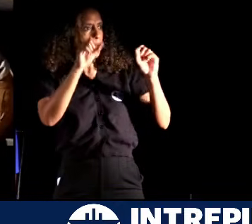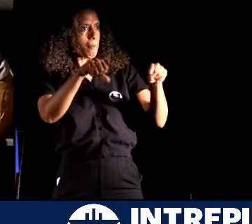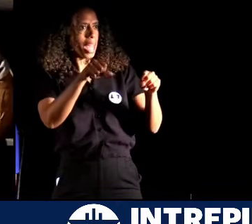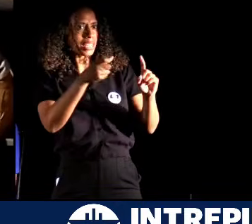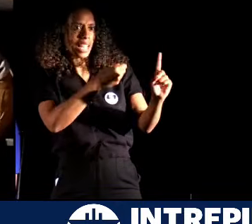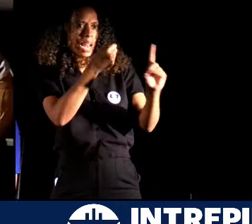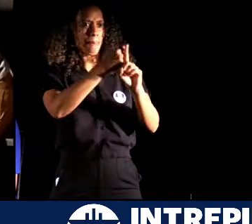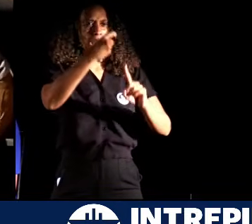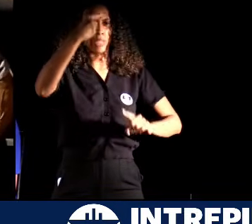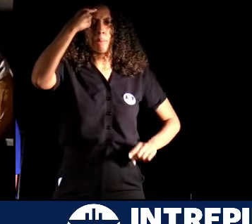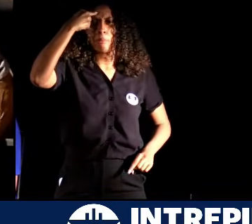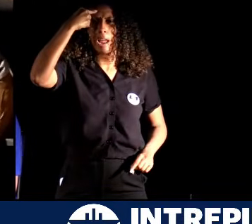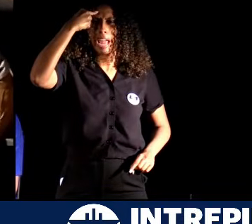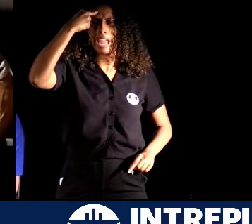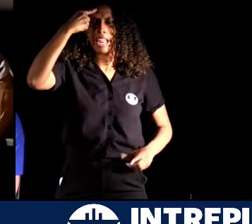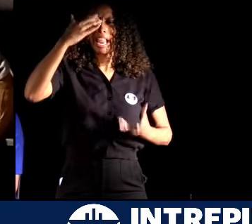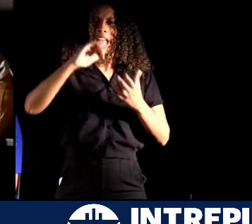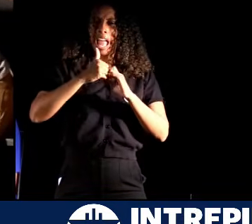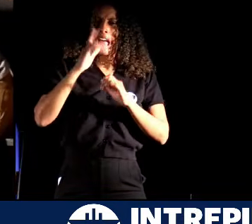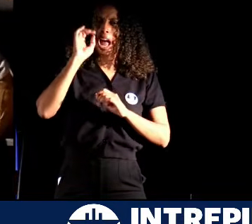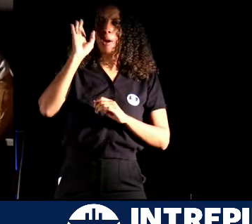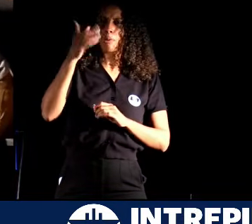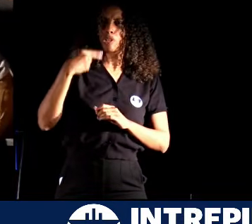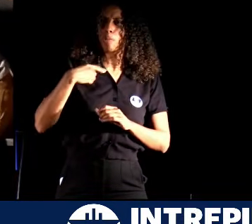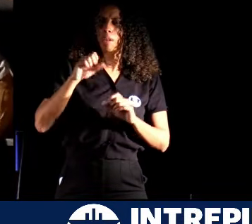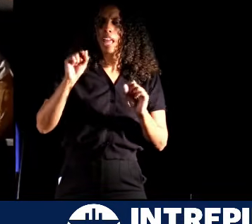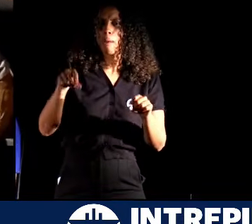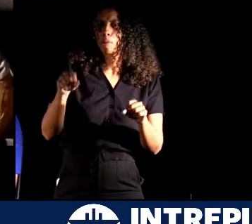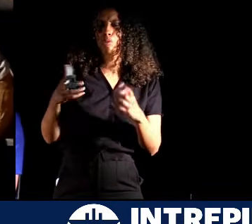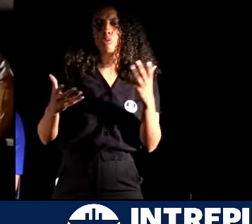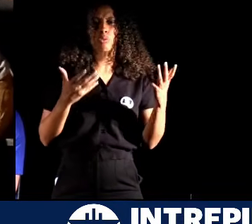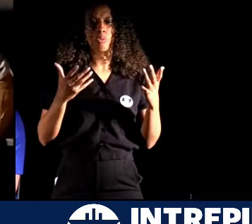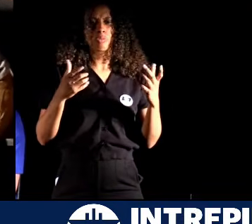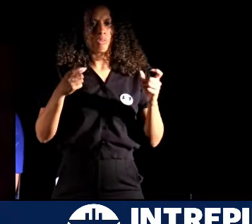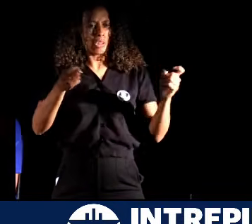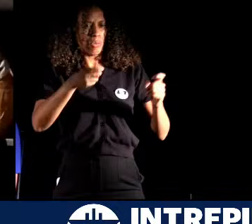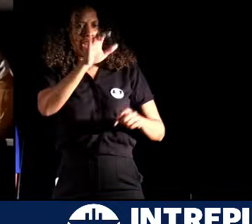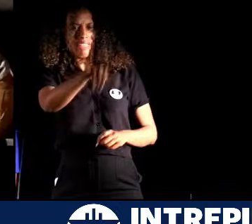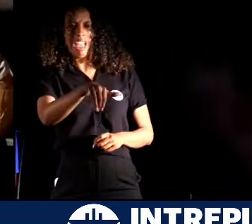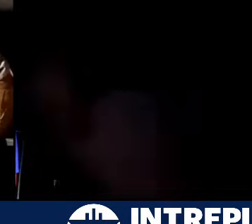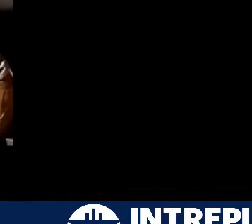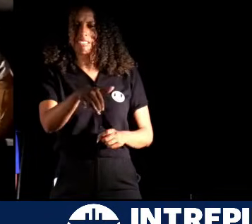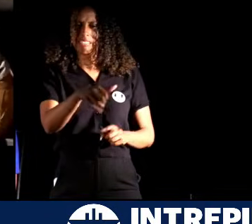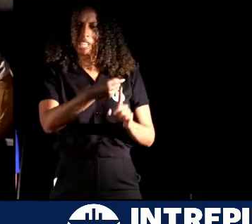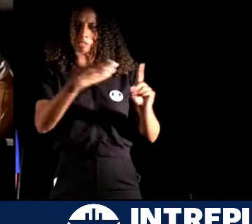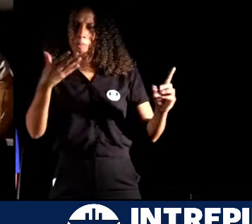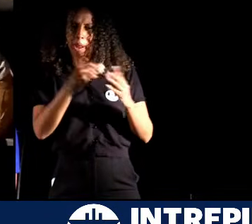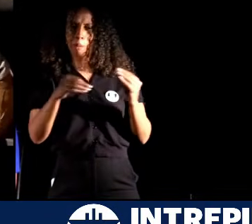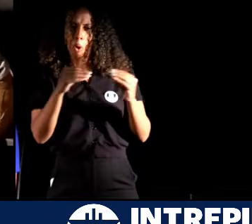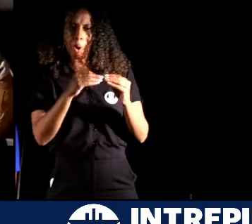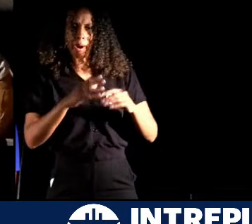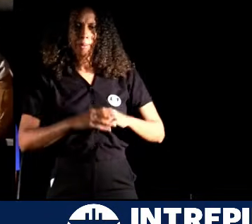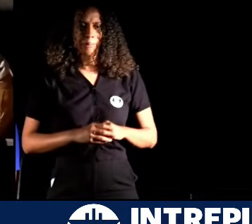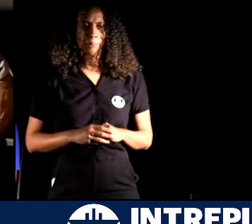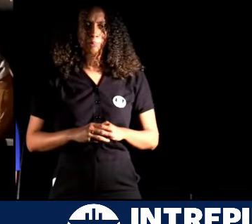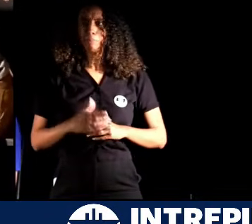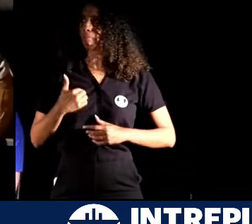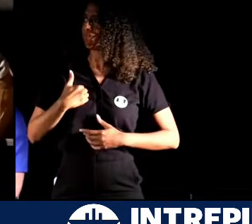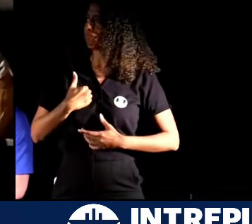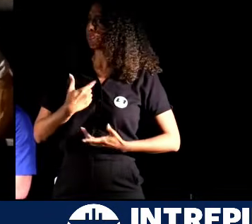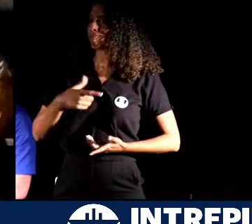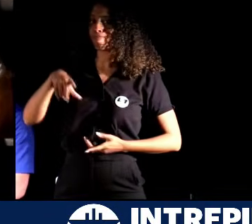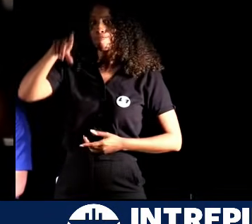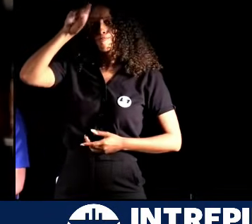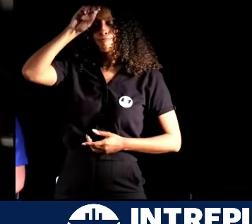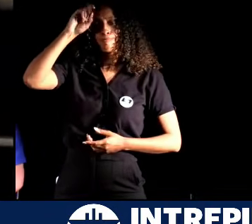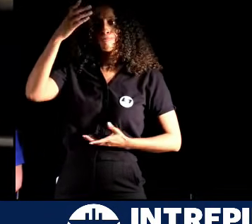affect the brain, how would you be able to go about that, like from there about that? I don't know anything